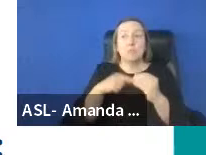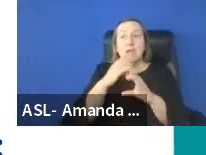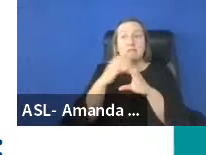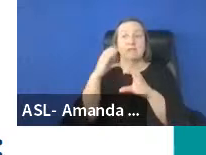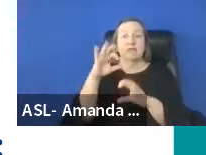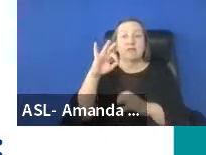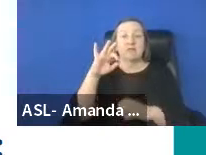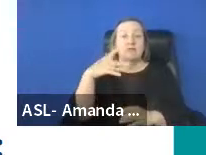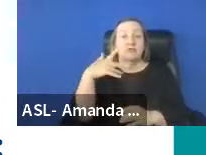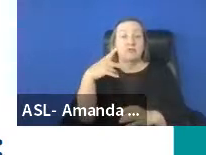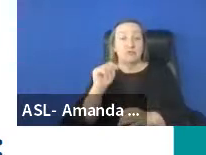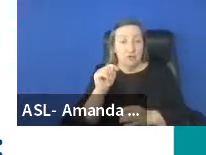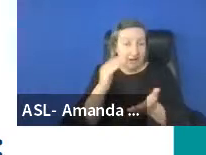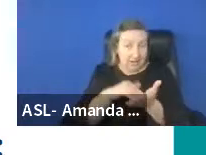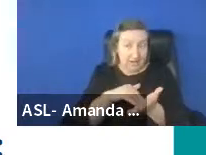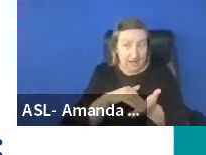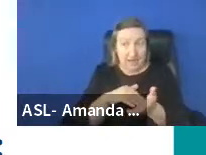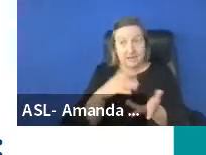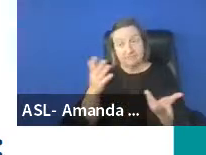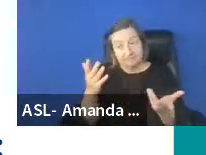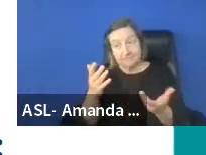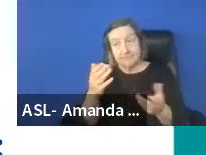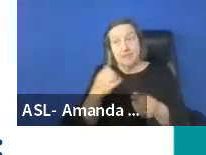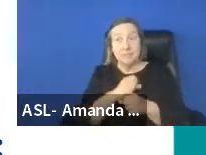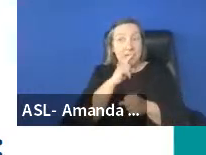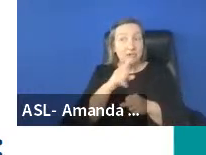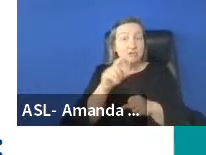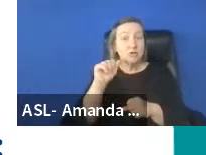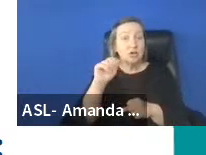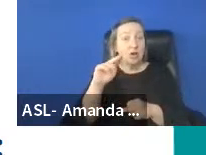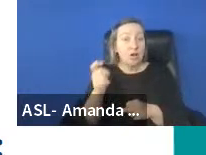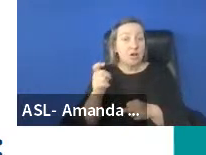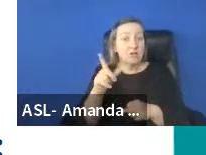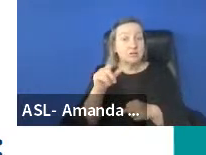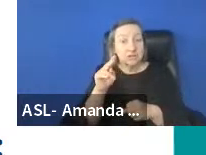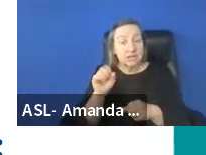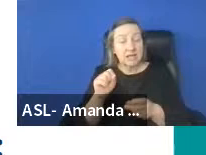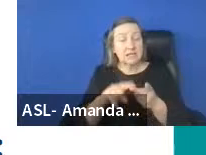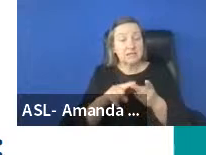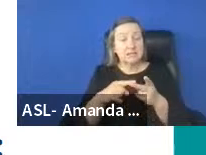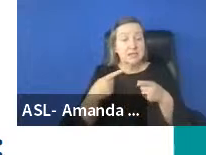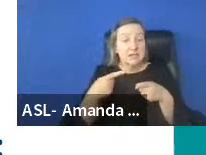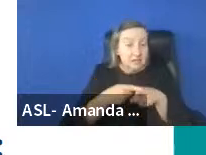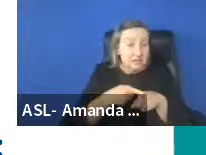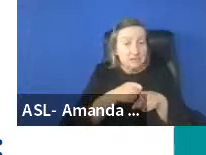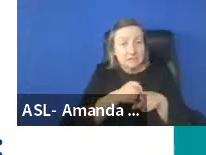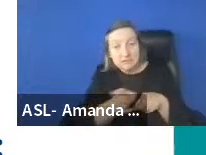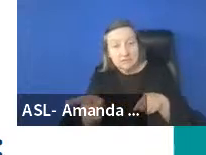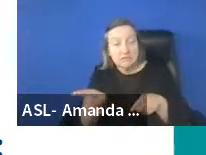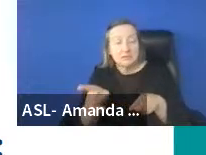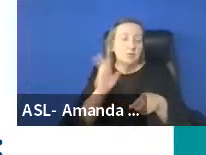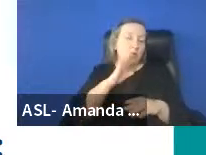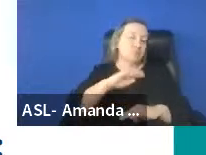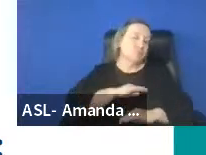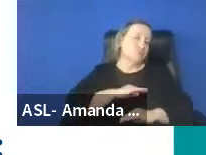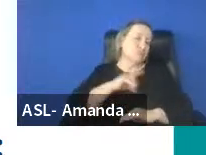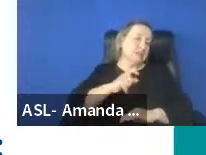again, ensuring that the auxiliary lanes interchanges meet future freight